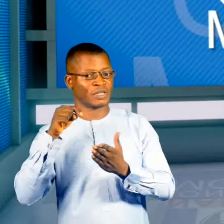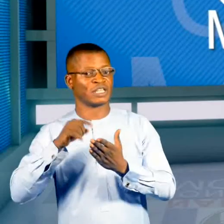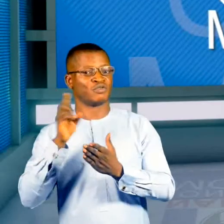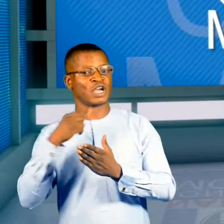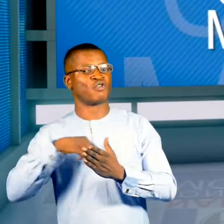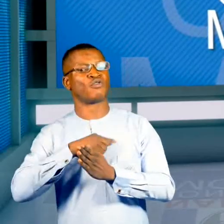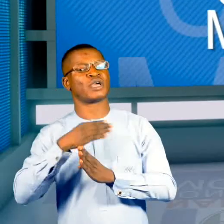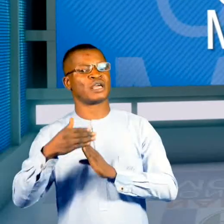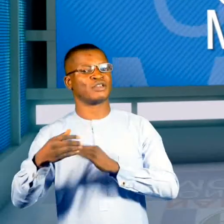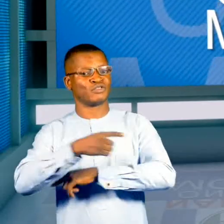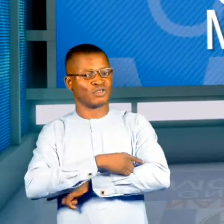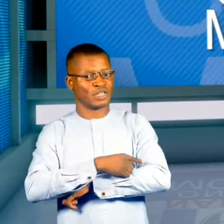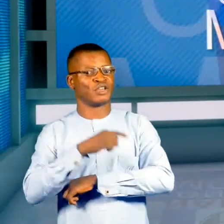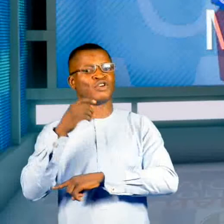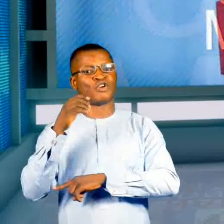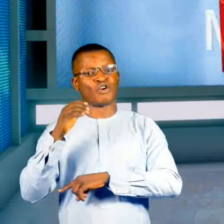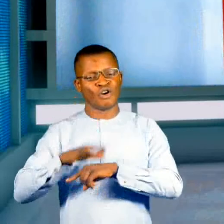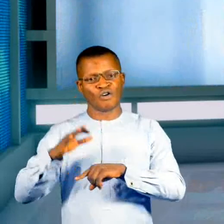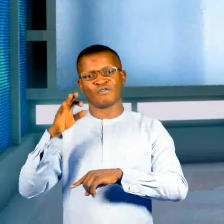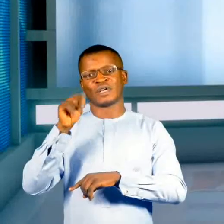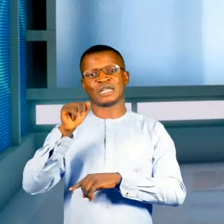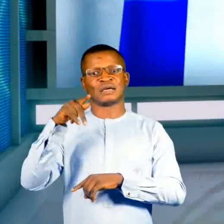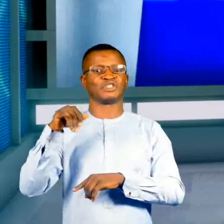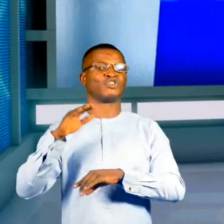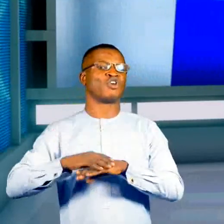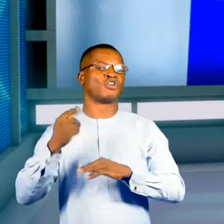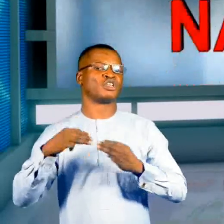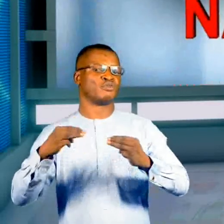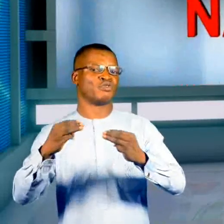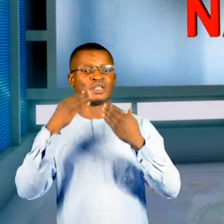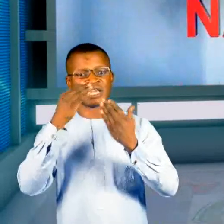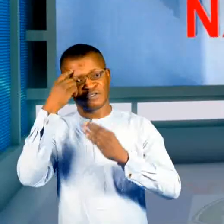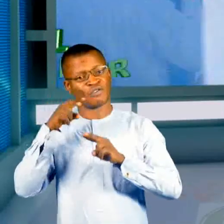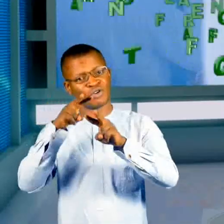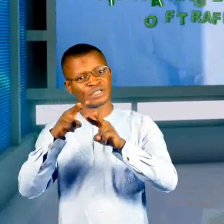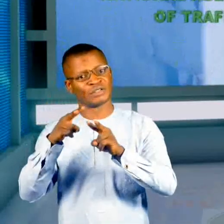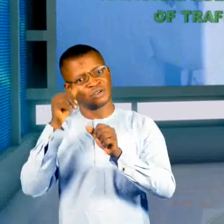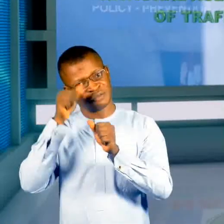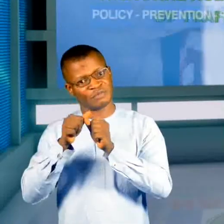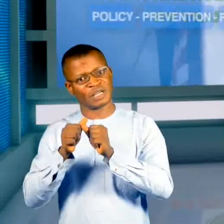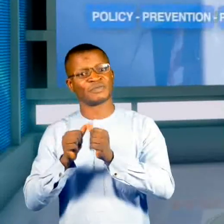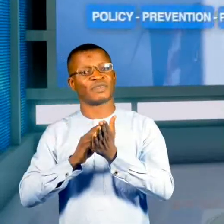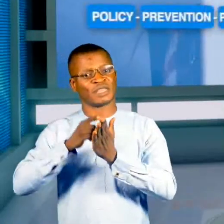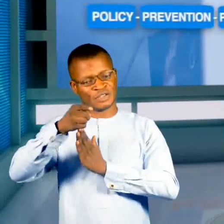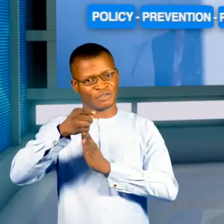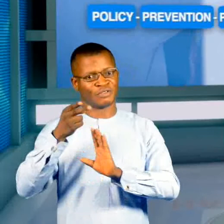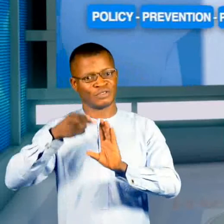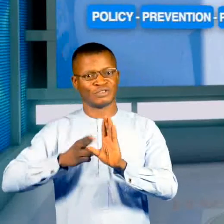where we end today's episode of NAPTIP On The Move. Thank you for watching, and do join us again at